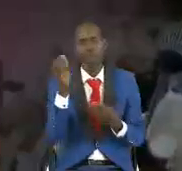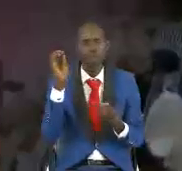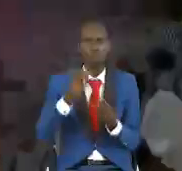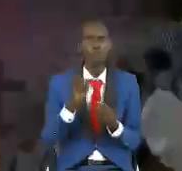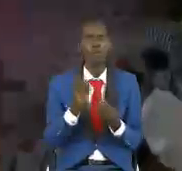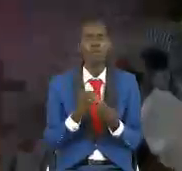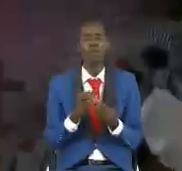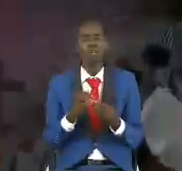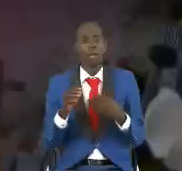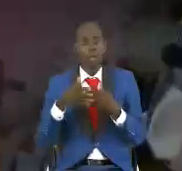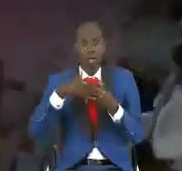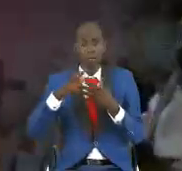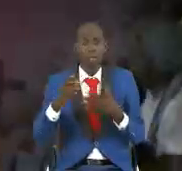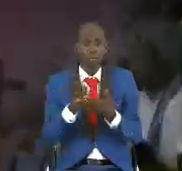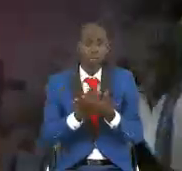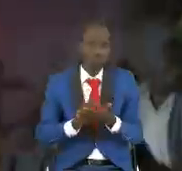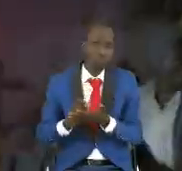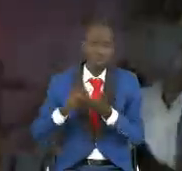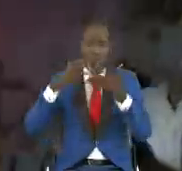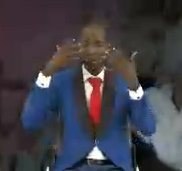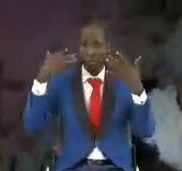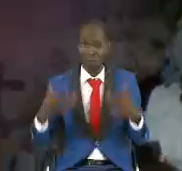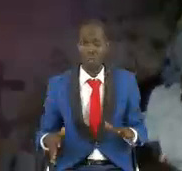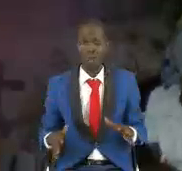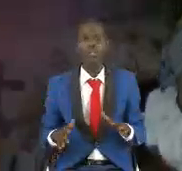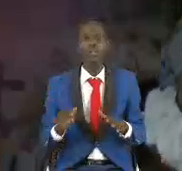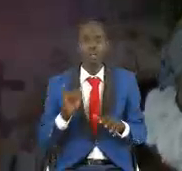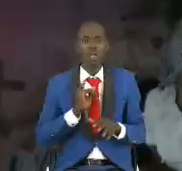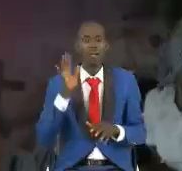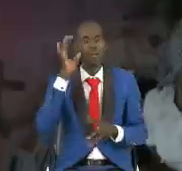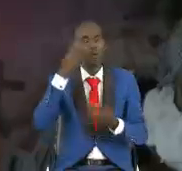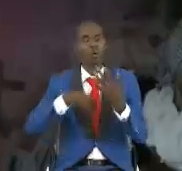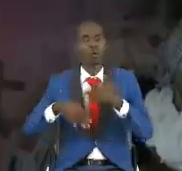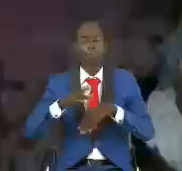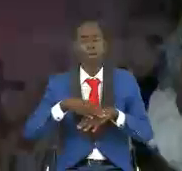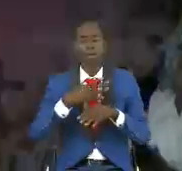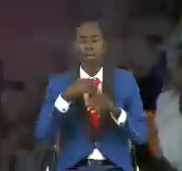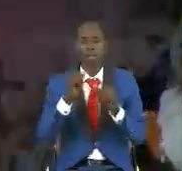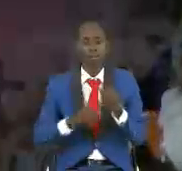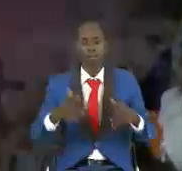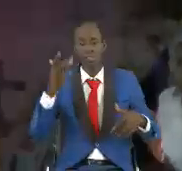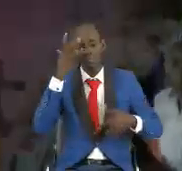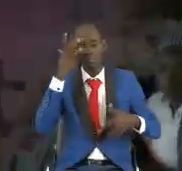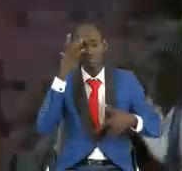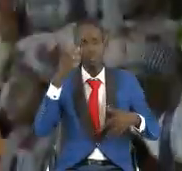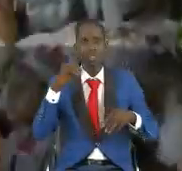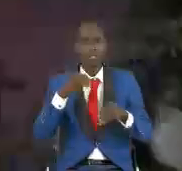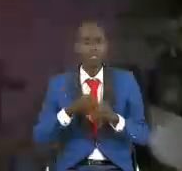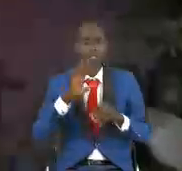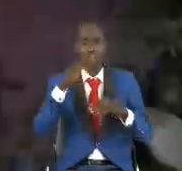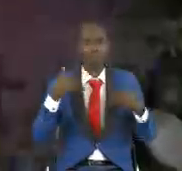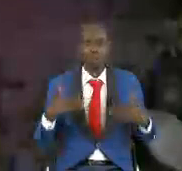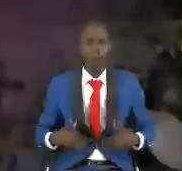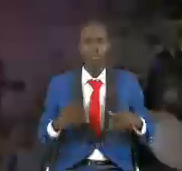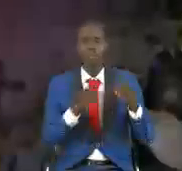we finish this, then I'm coming back, and every disease, every sickness in your body, the Lord will take